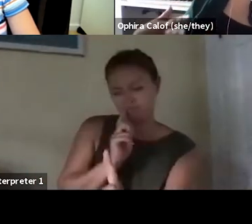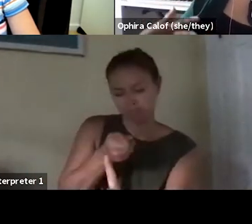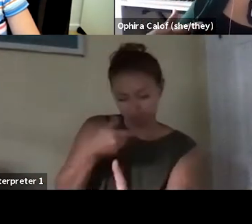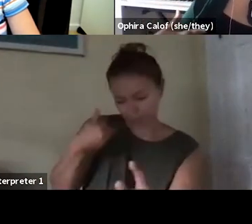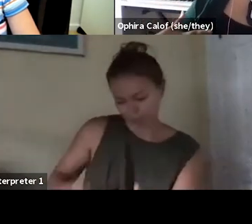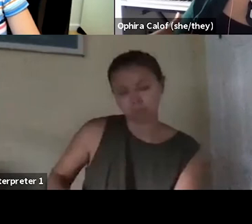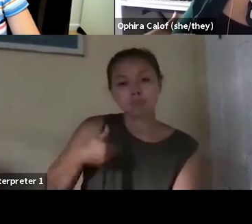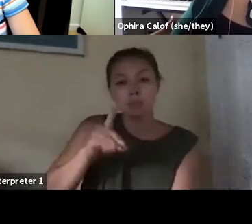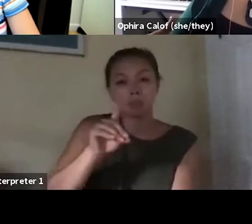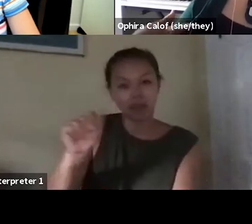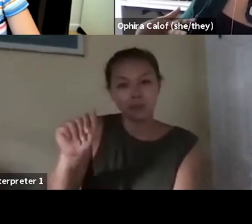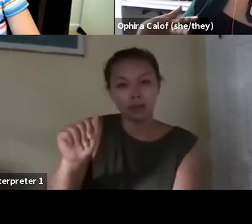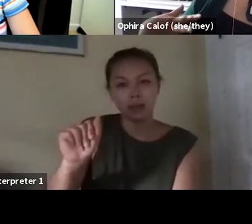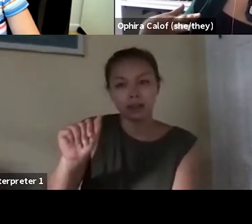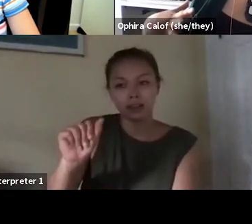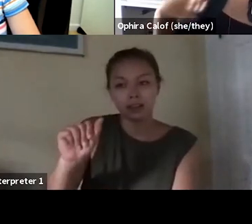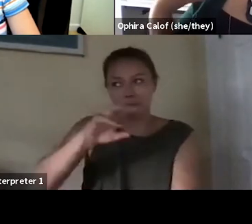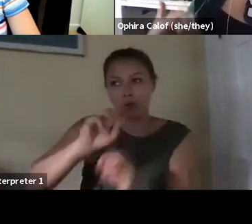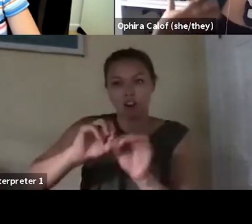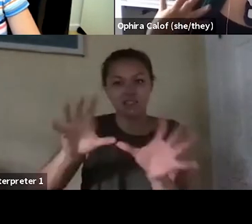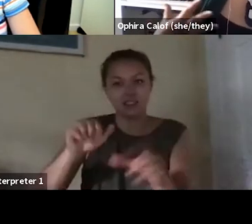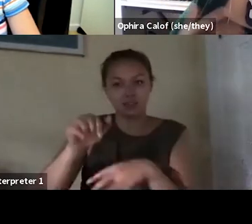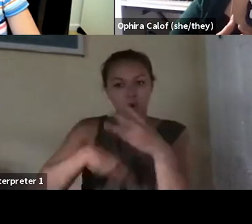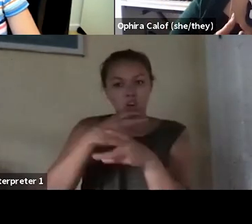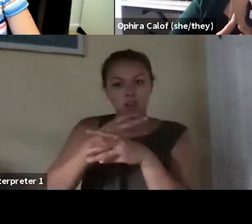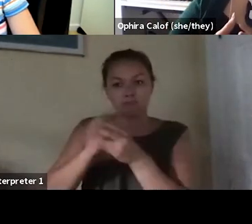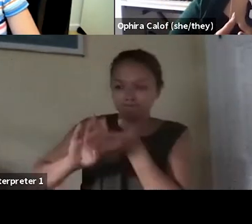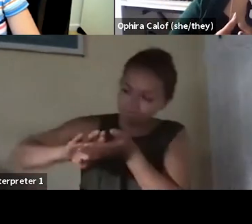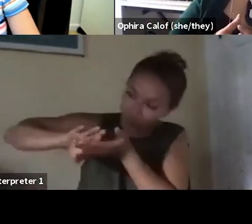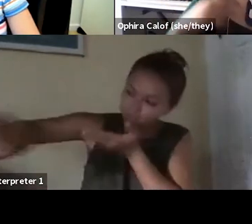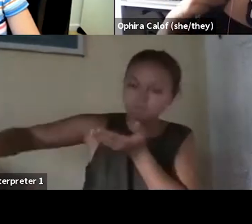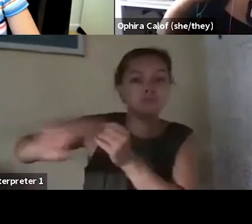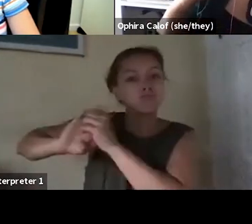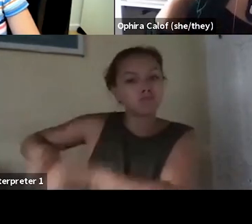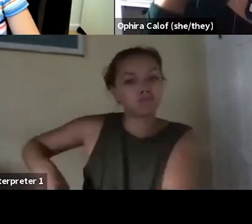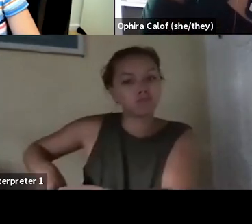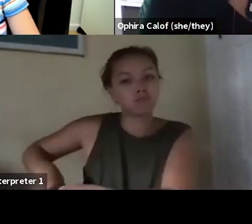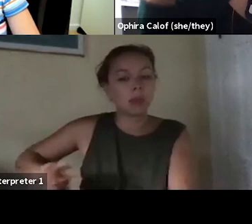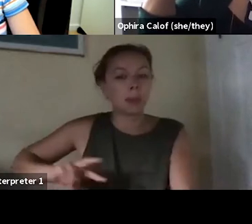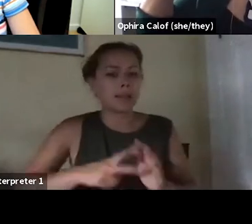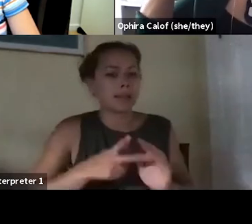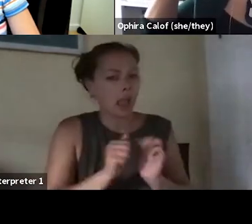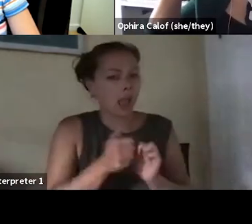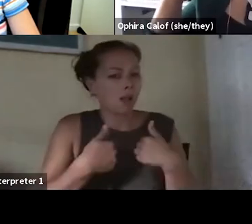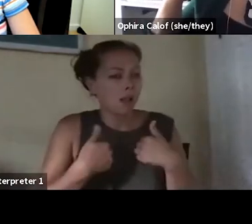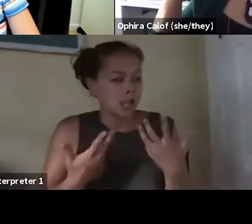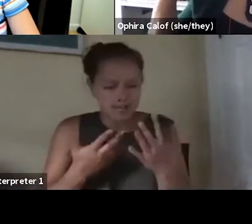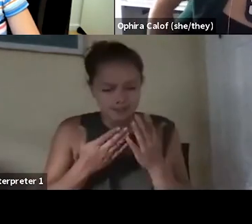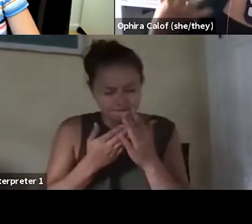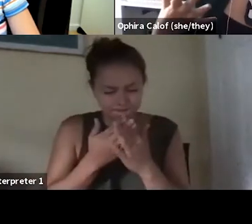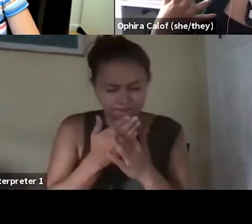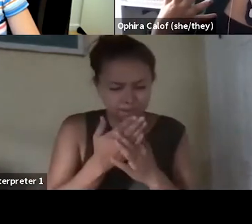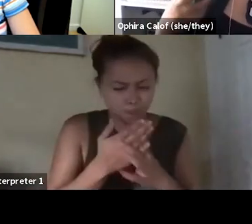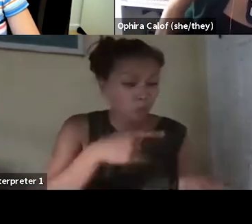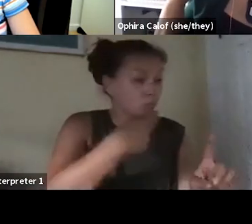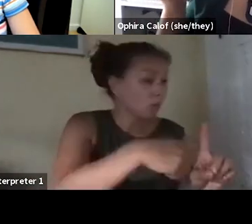that's marginalized in this world, and navigate it in a way that is neither good nor bad. It